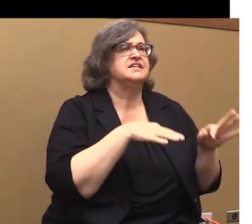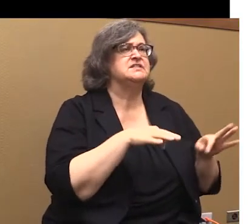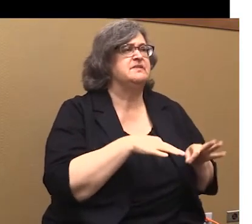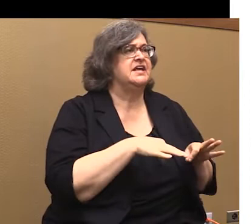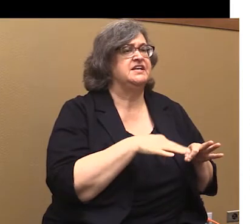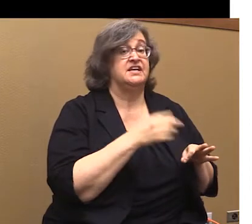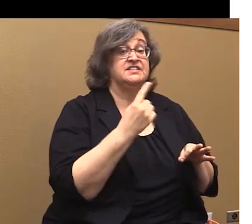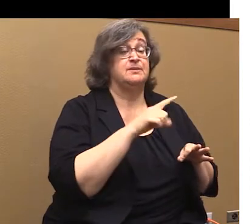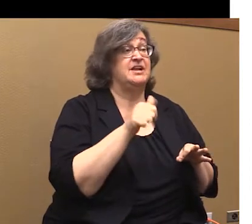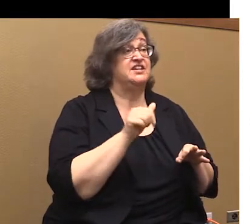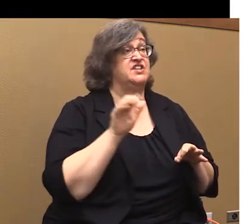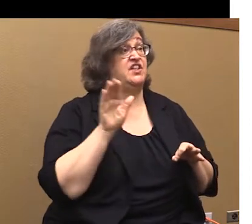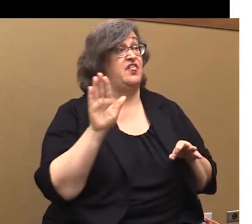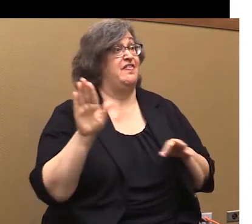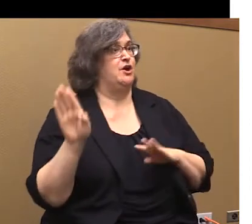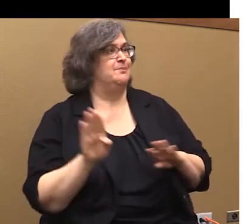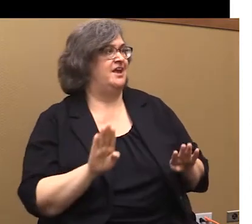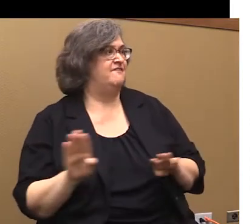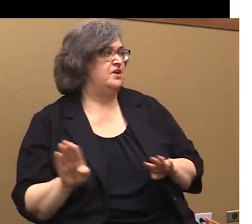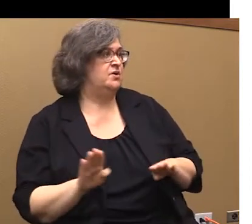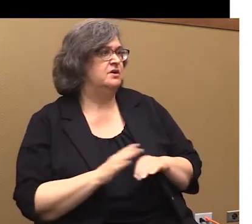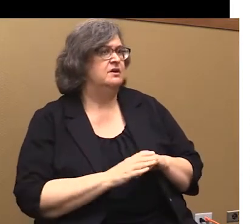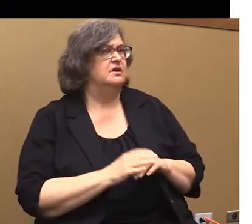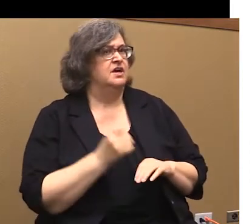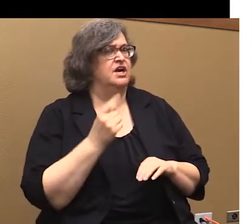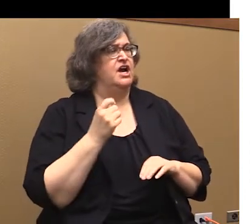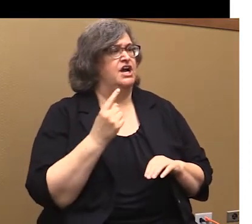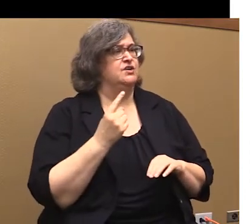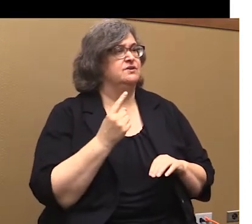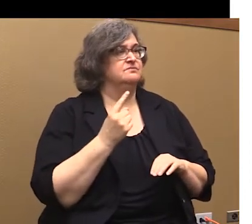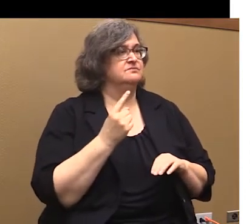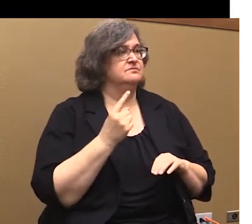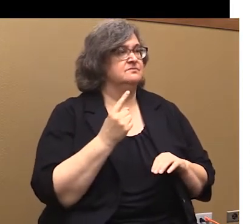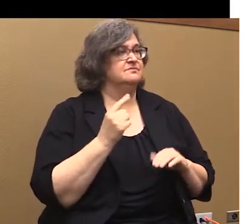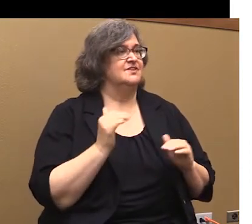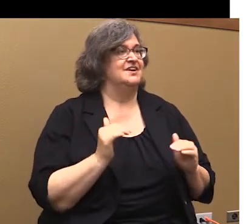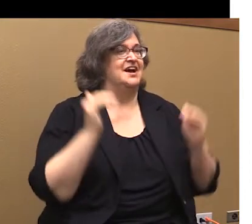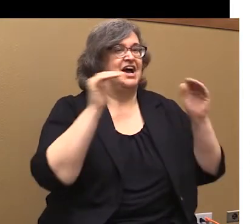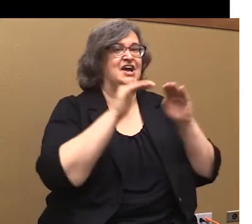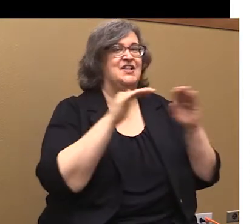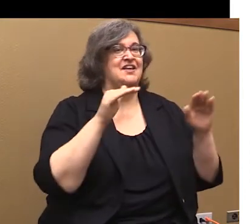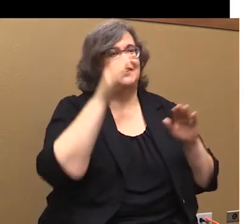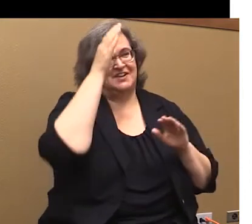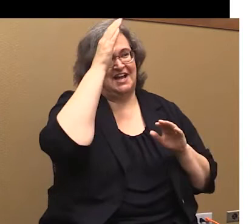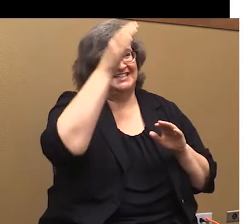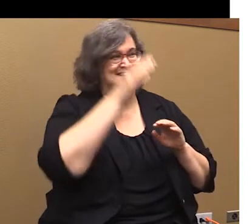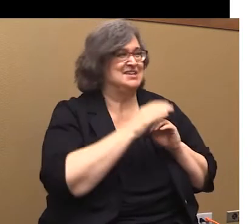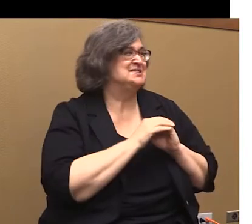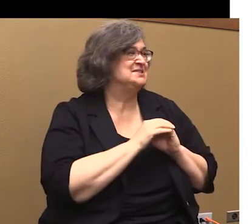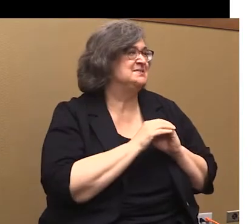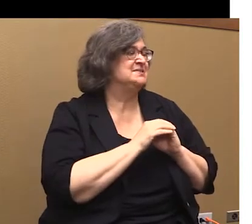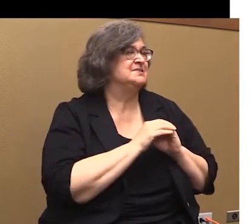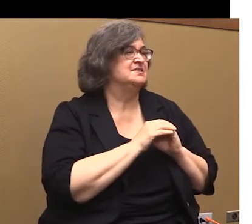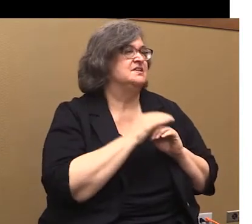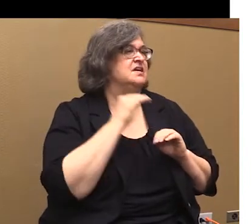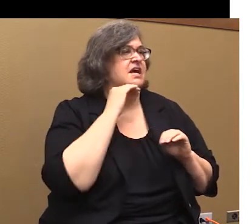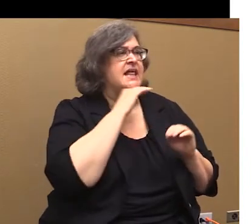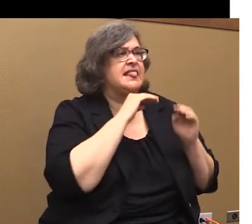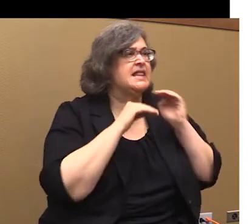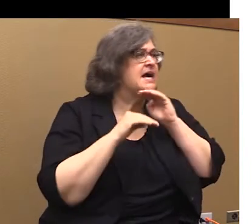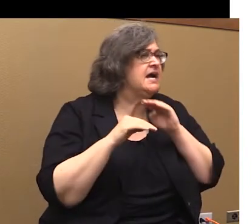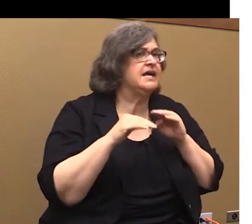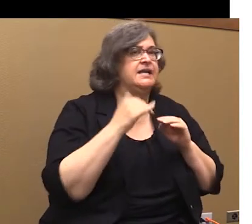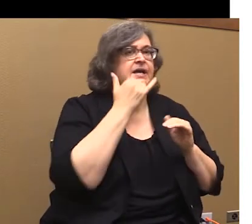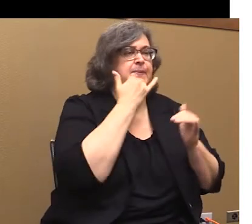about how we might explain somebody else's behavior and understanding higher level